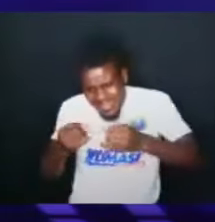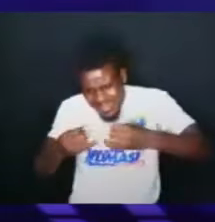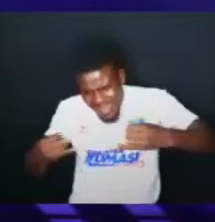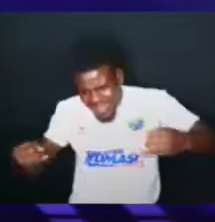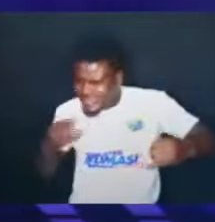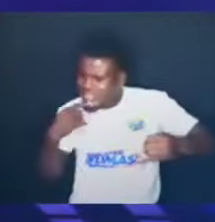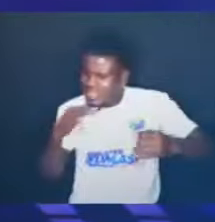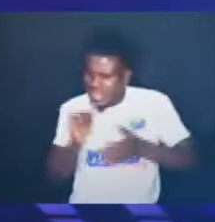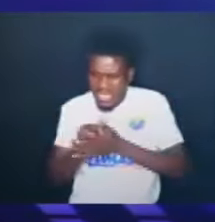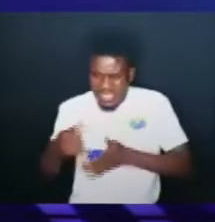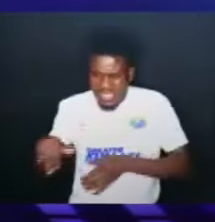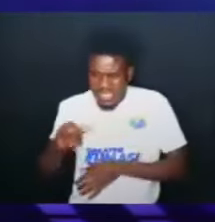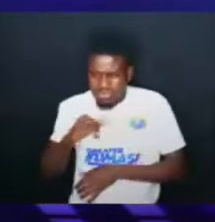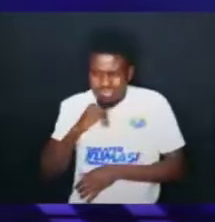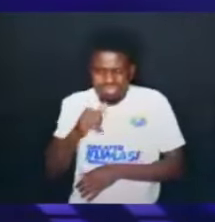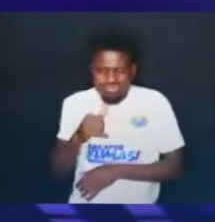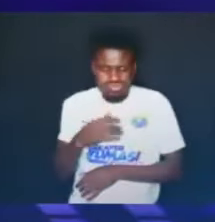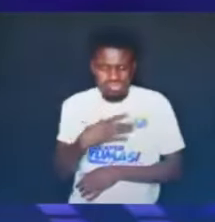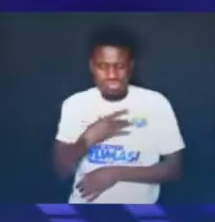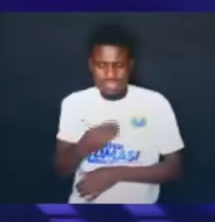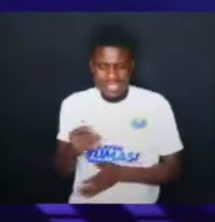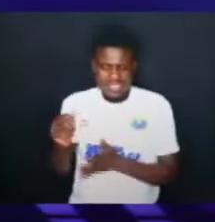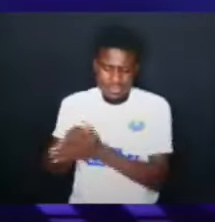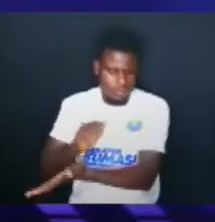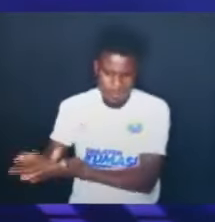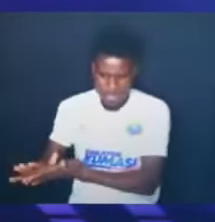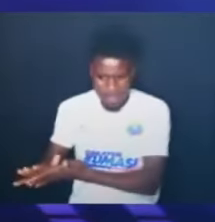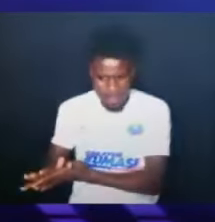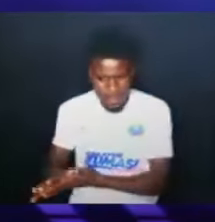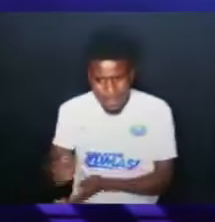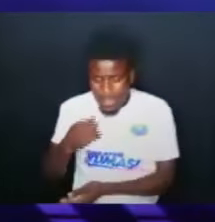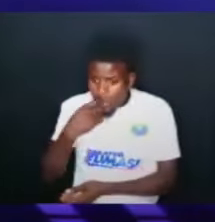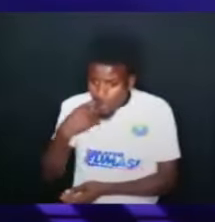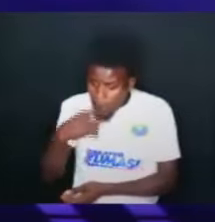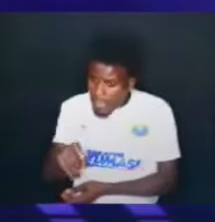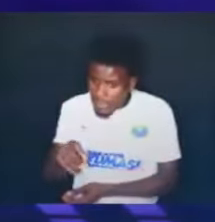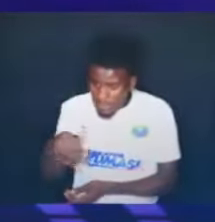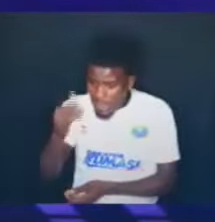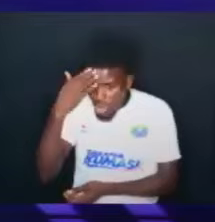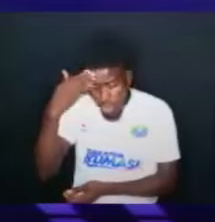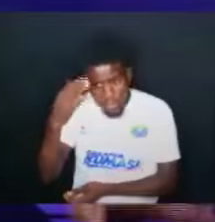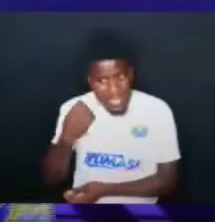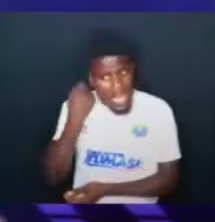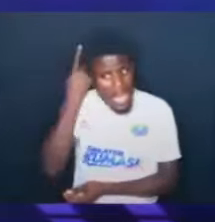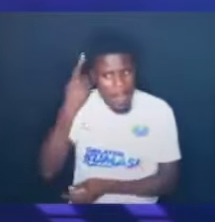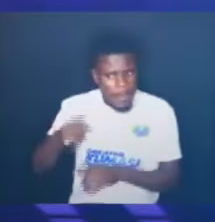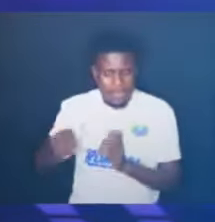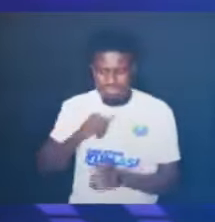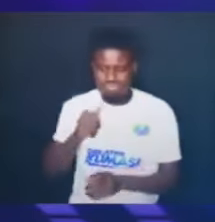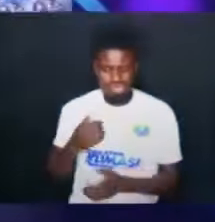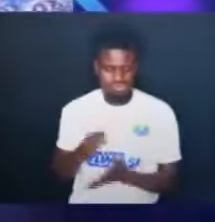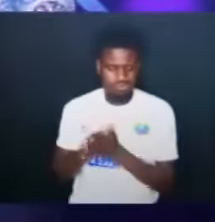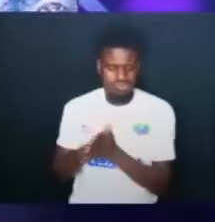to destroy. It means that the instruction was clear in their minds. They understood it, but they were unwilling to